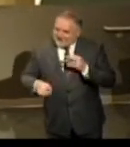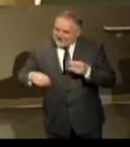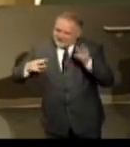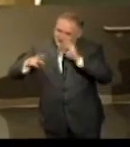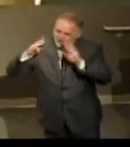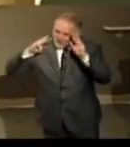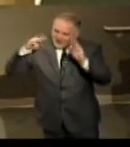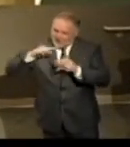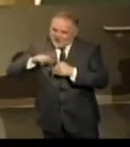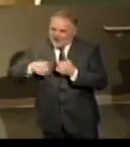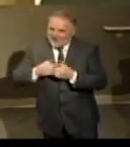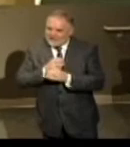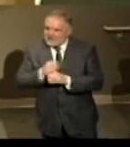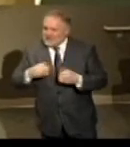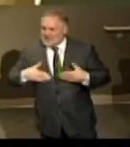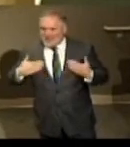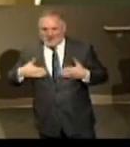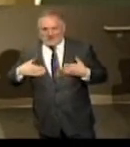no joy right now.